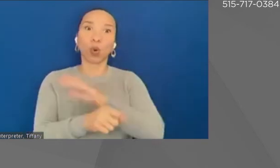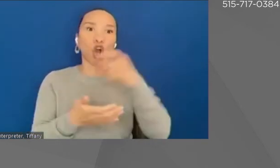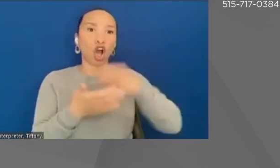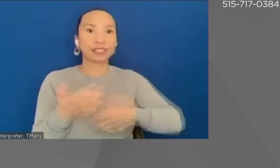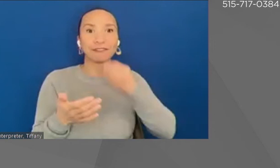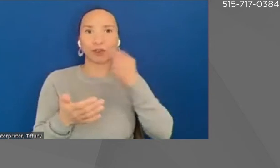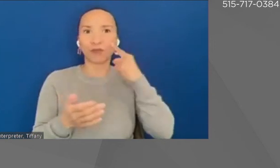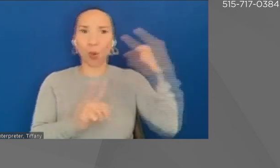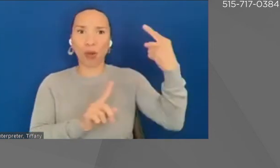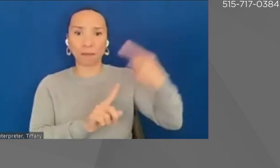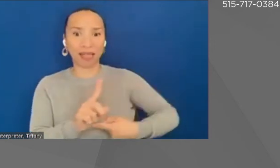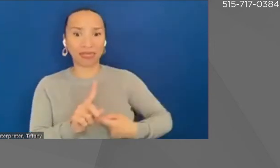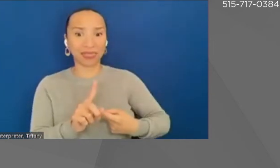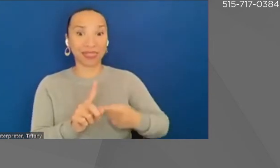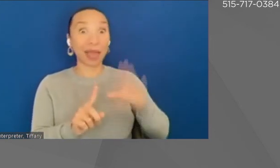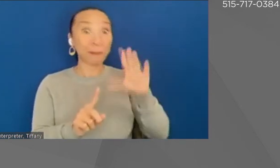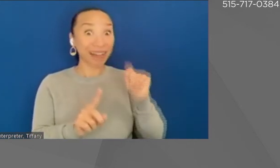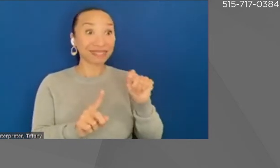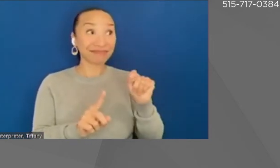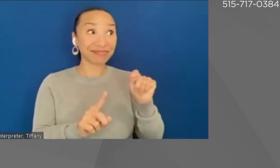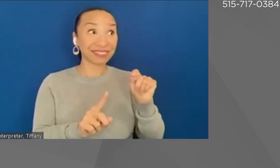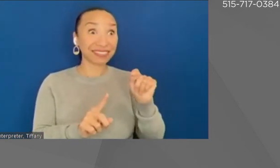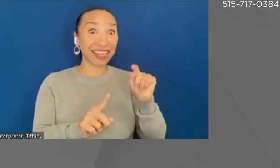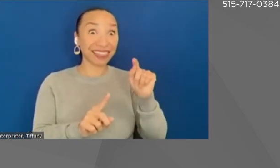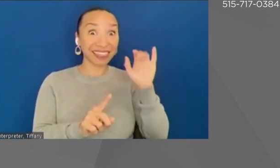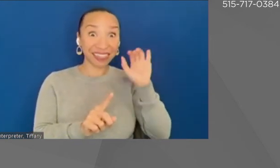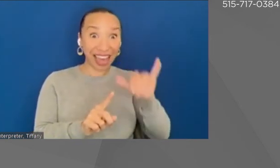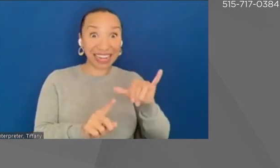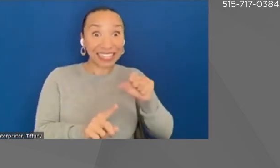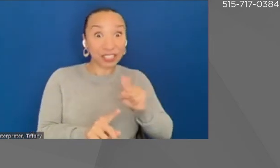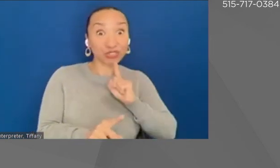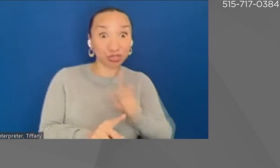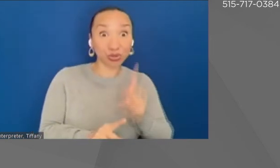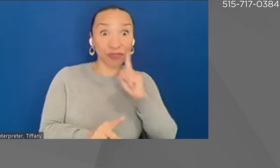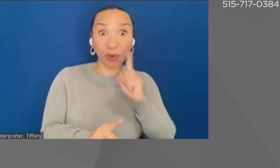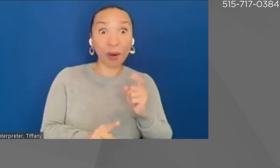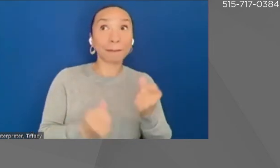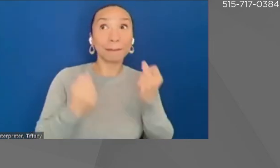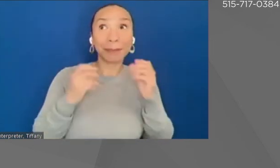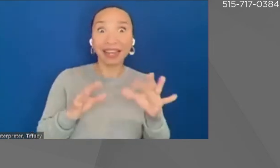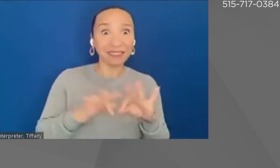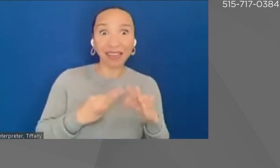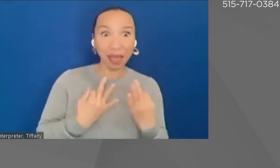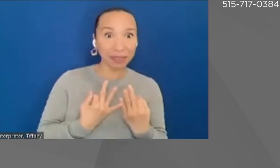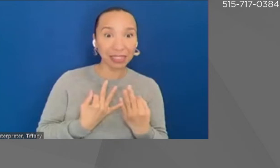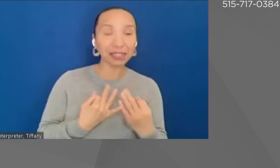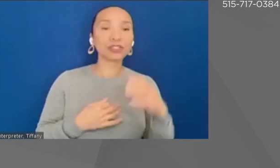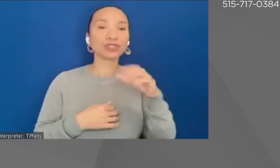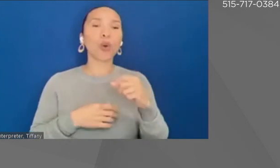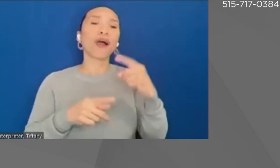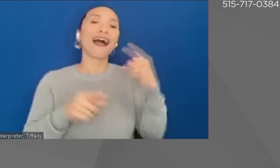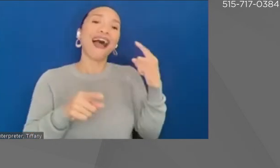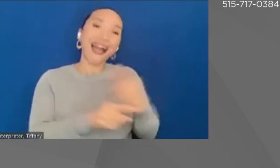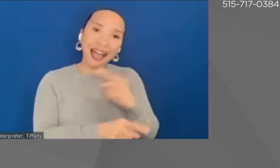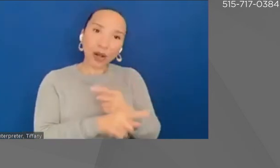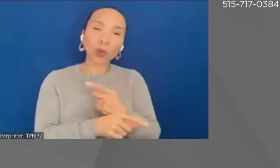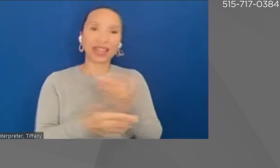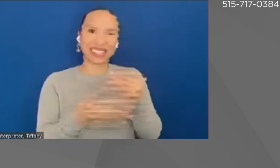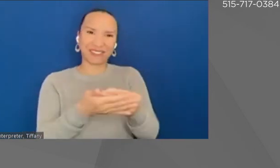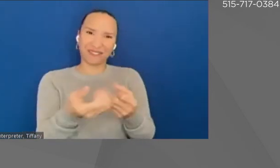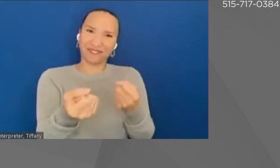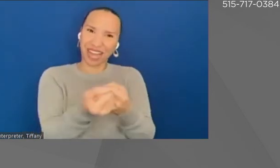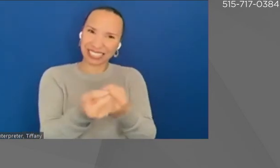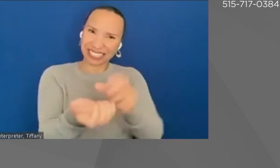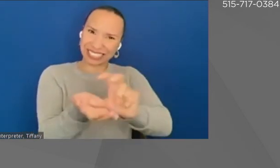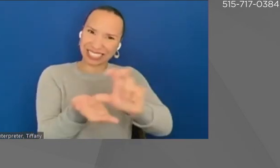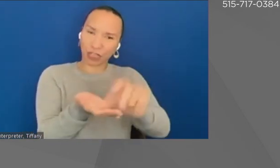what it happens for families, So I think adequately funding those programs is important.